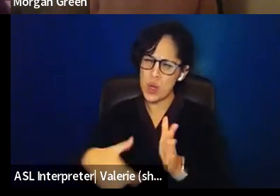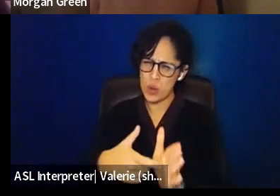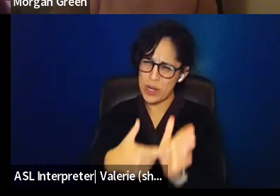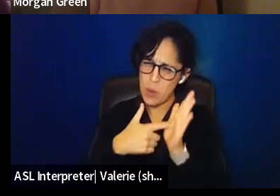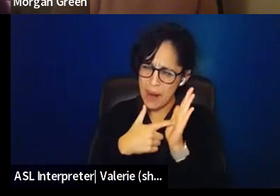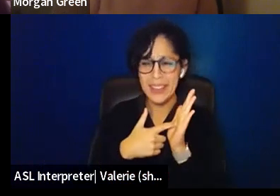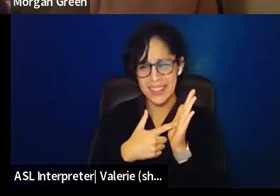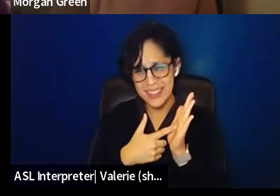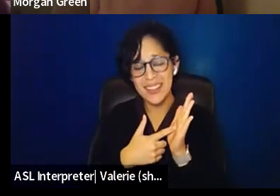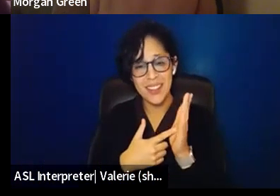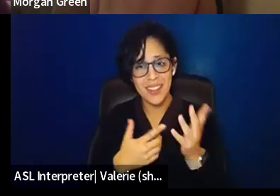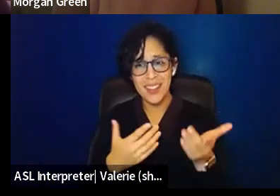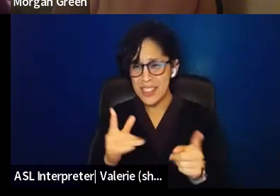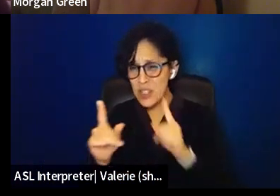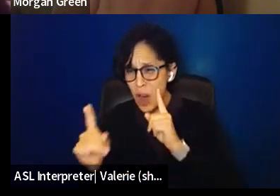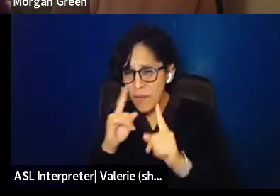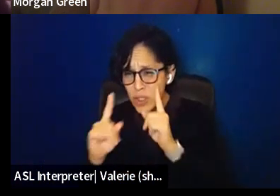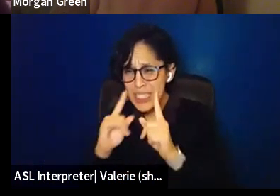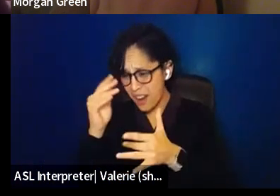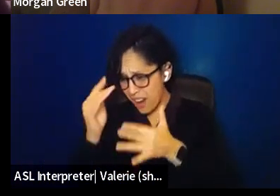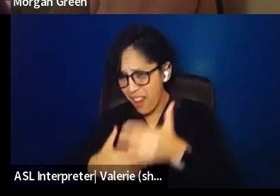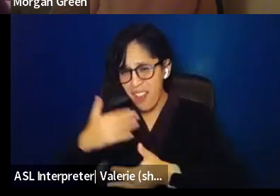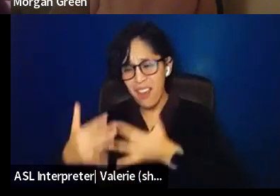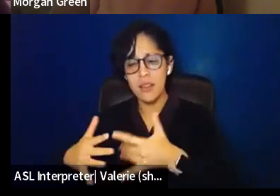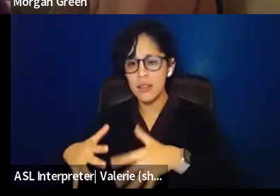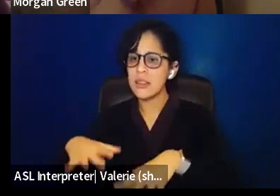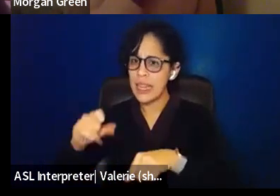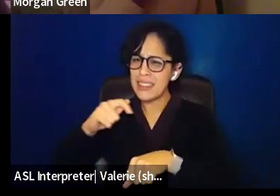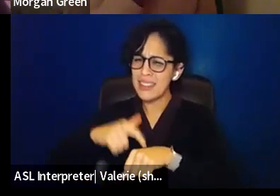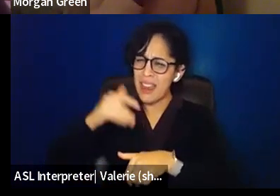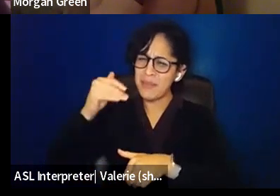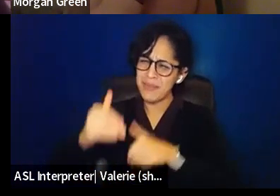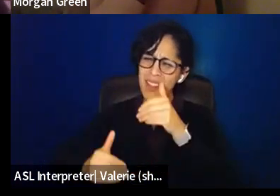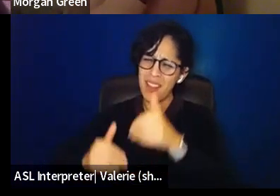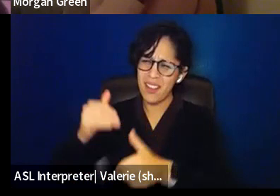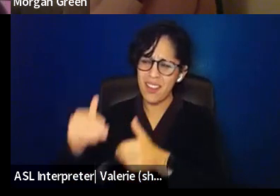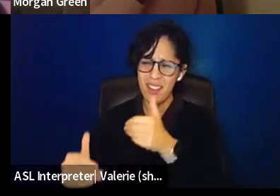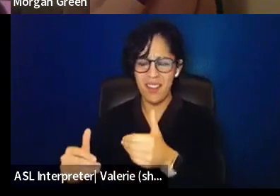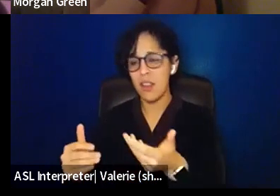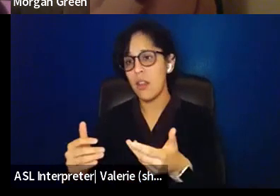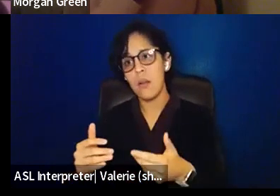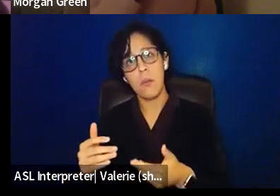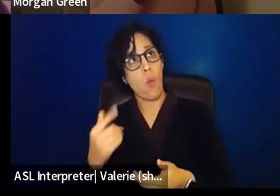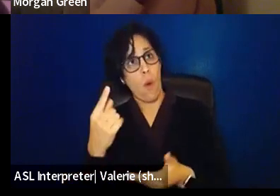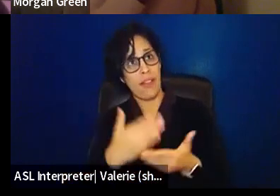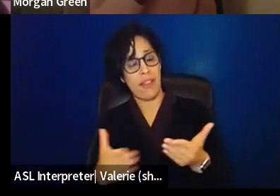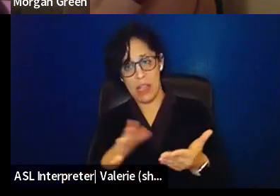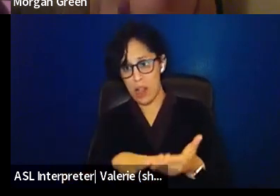time. Conversations take time. And I think something else that we have really learned, especially as we